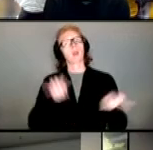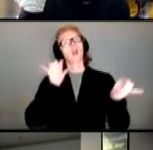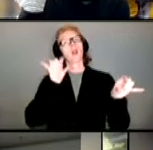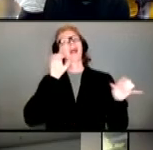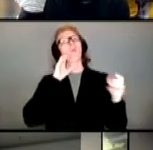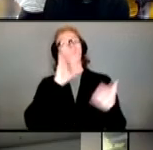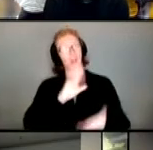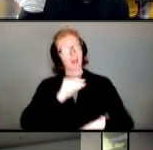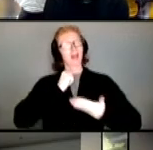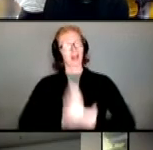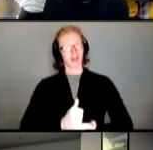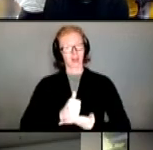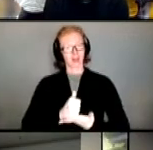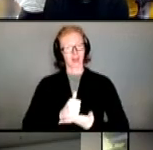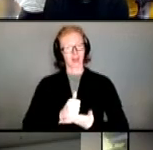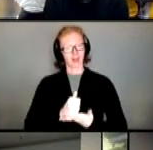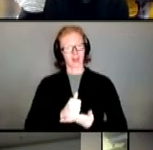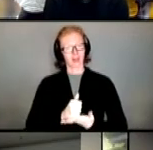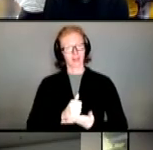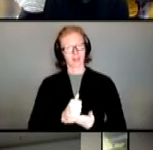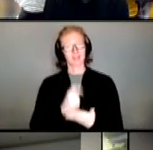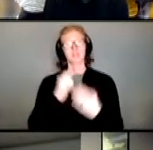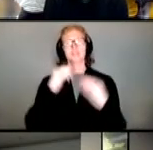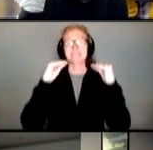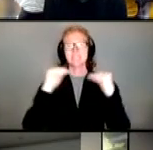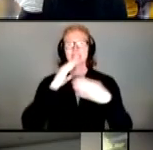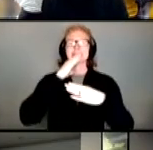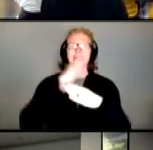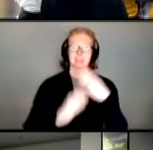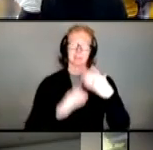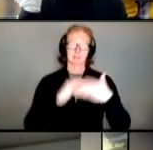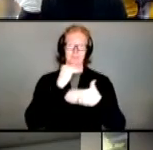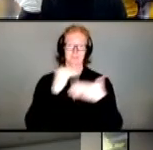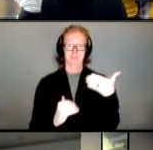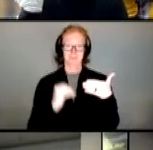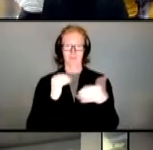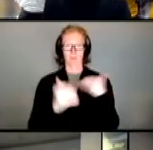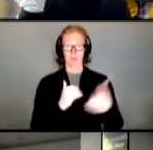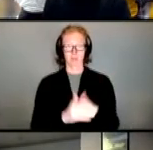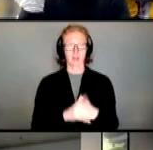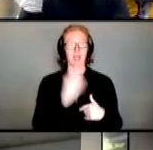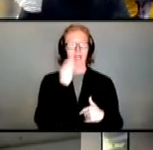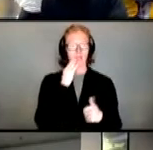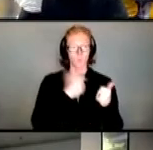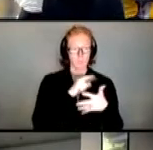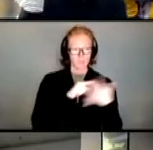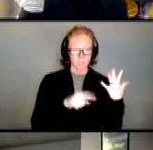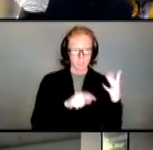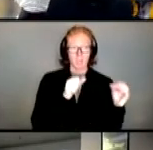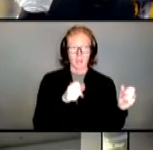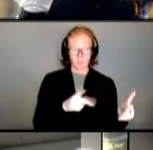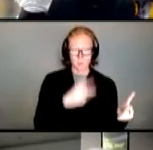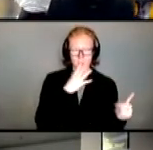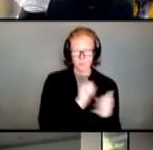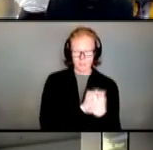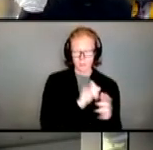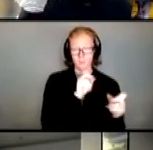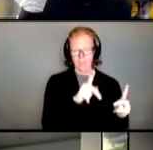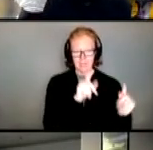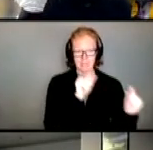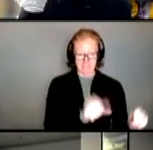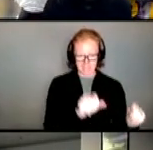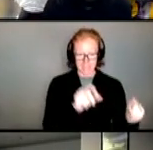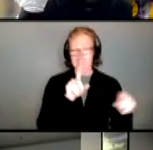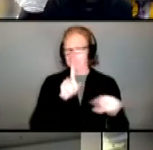be taught some of the processes. So again, we know which things we have a chance to do, things we can't